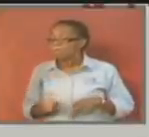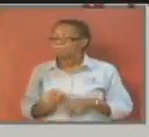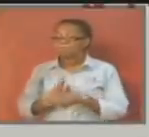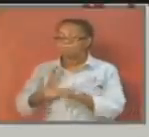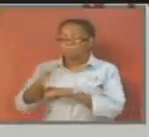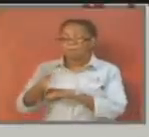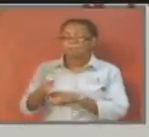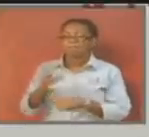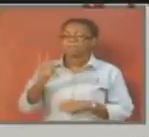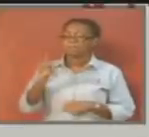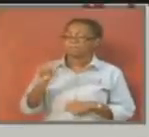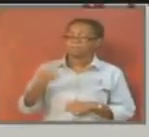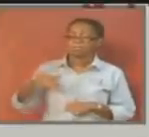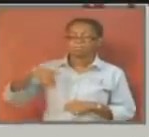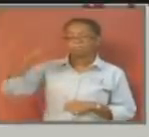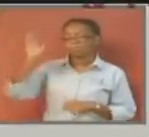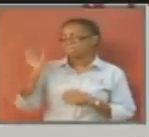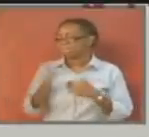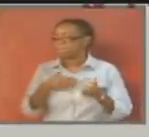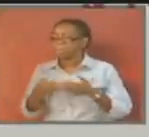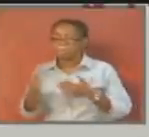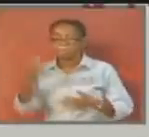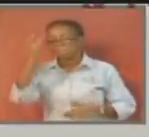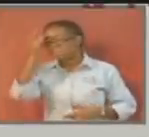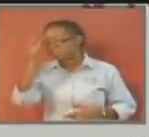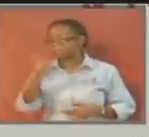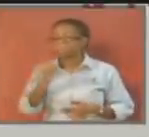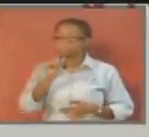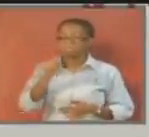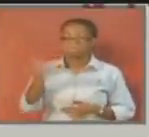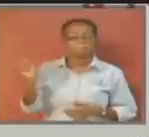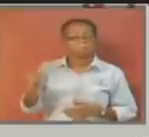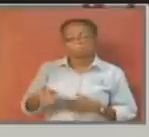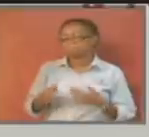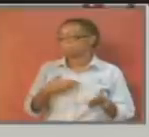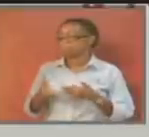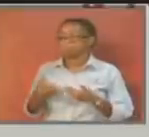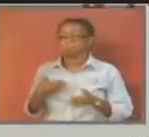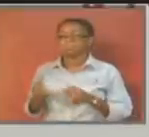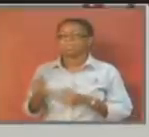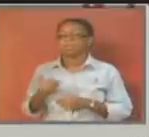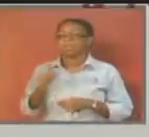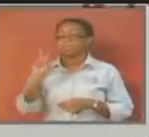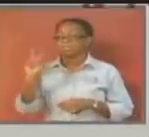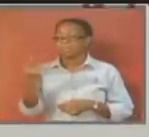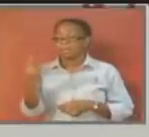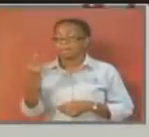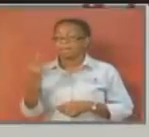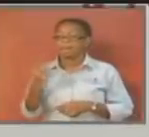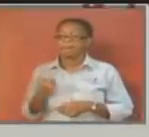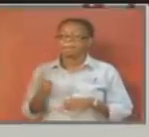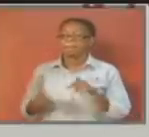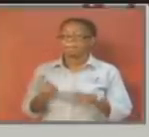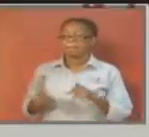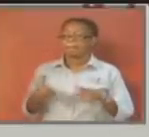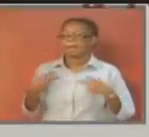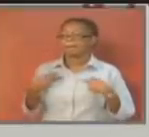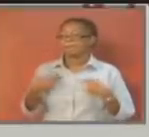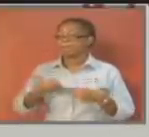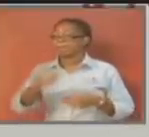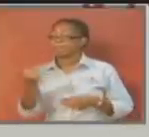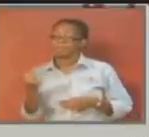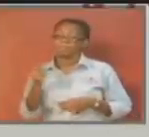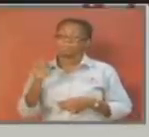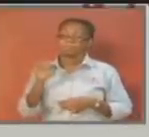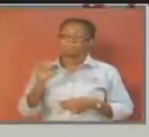60 with comorbidities, as well as, of course, healthcare workers will be given their vaccine by walk-in from Wednesday. Okay, great. Thank you. And I